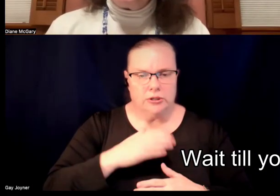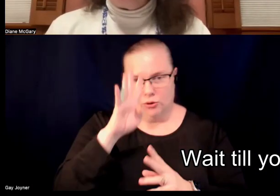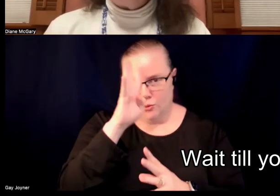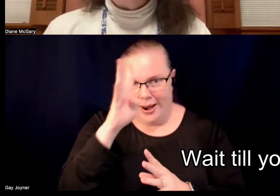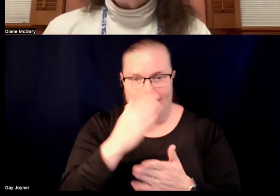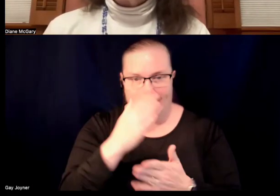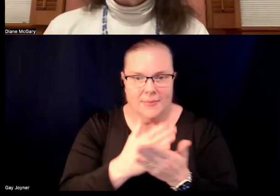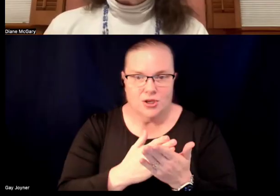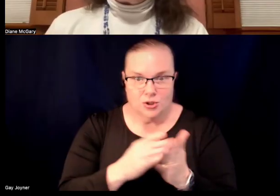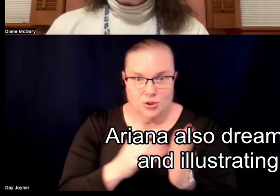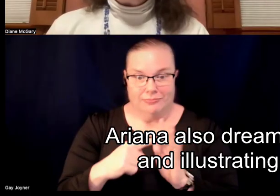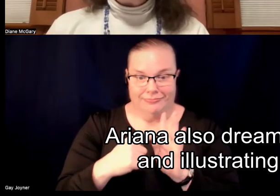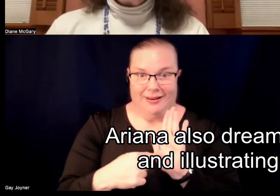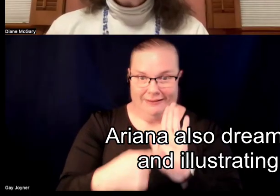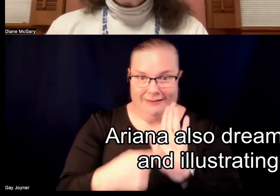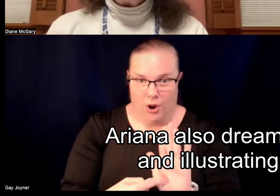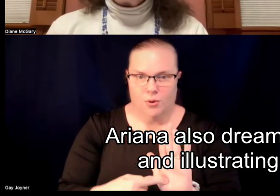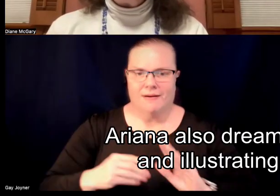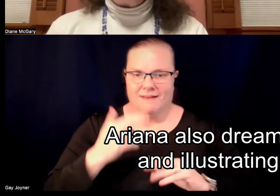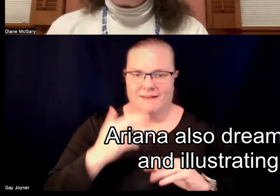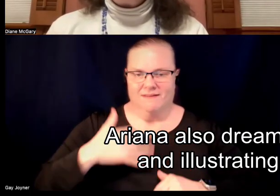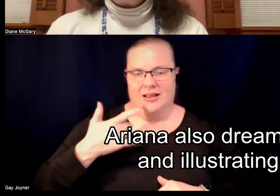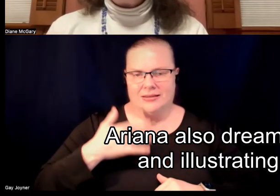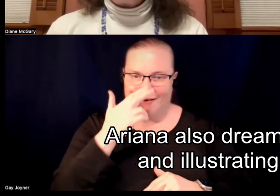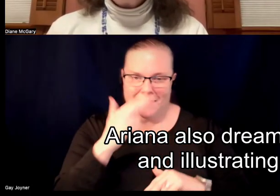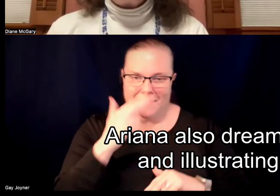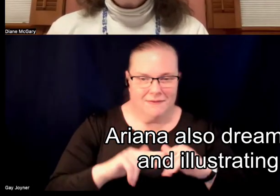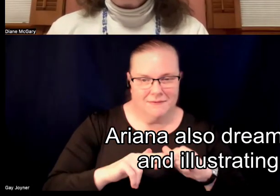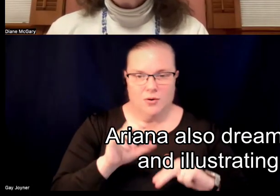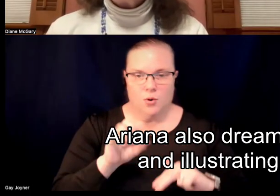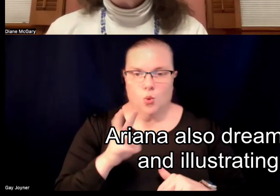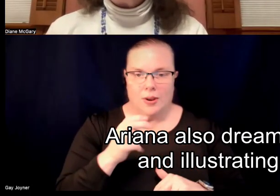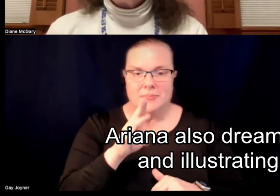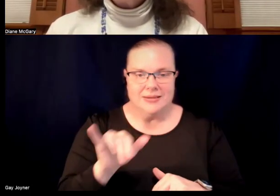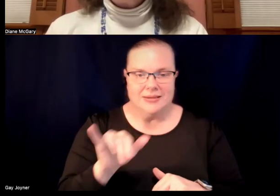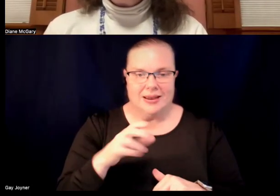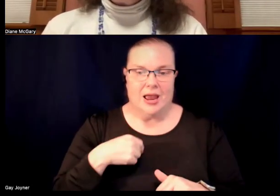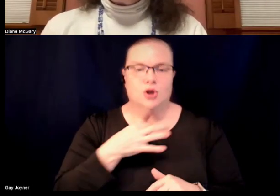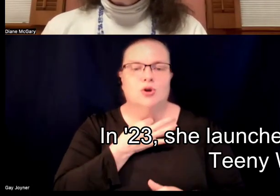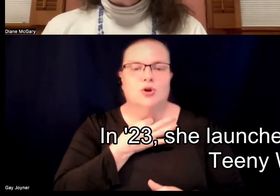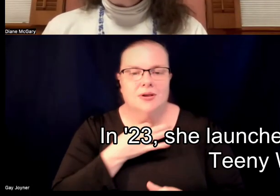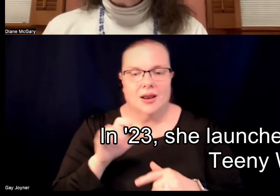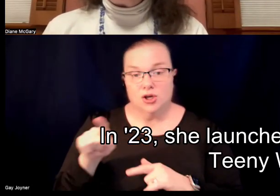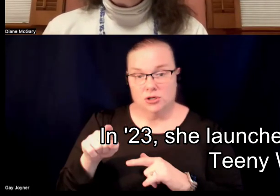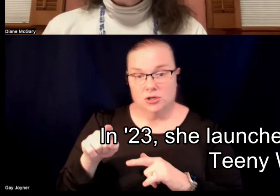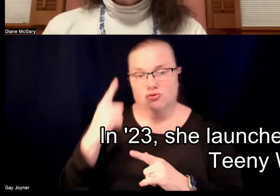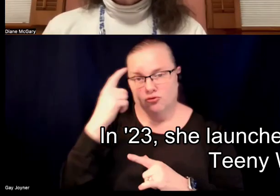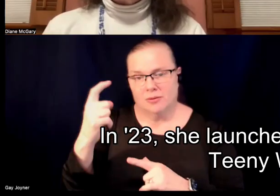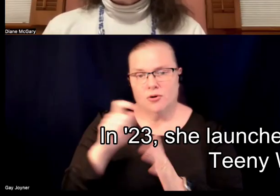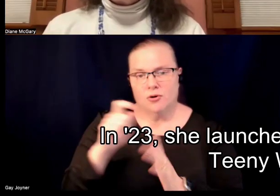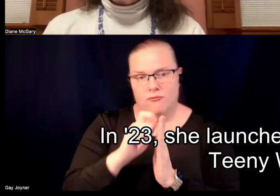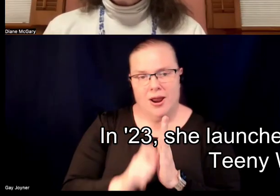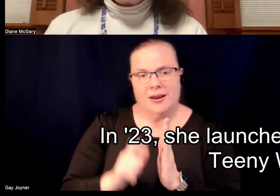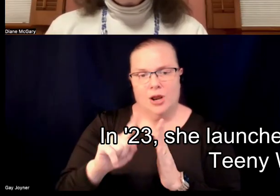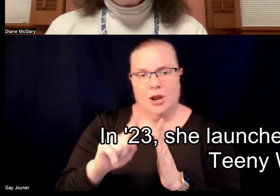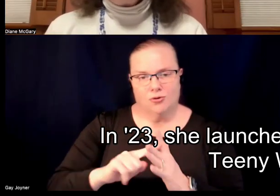Wait till you see them. Ariana also dreams of one day writing and illustrating her own stories. In 23, she launched her